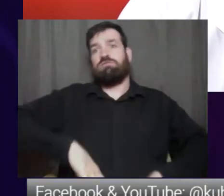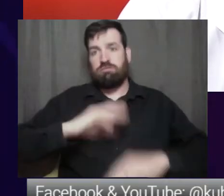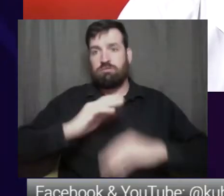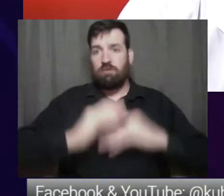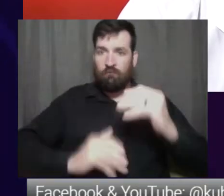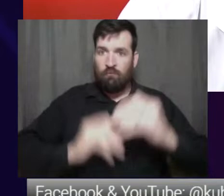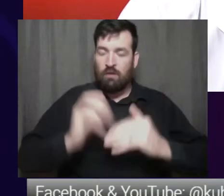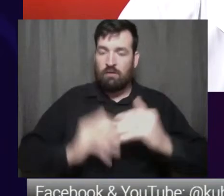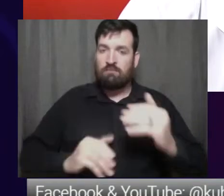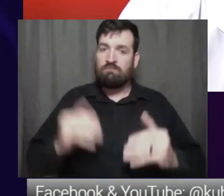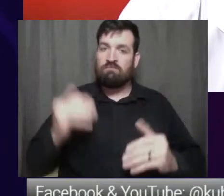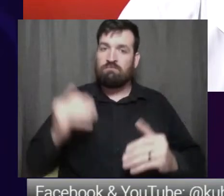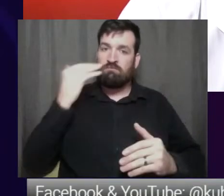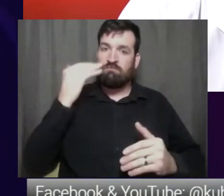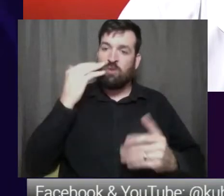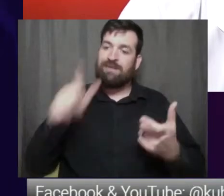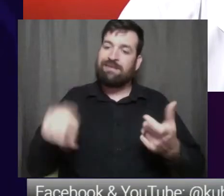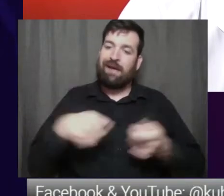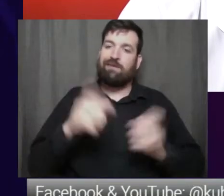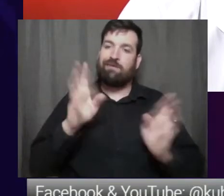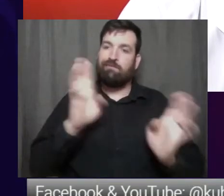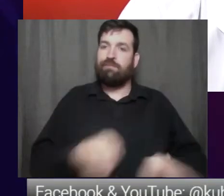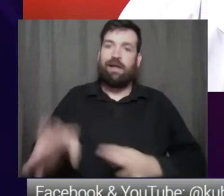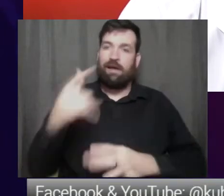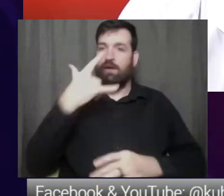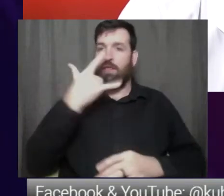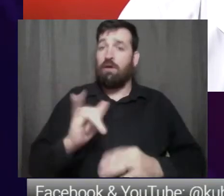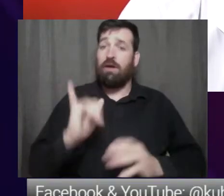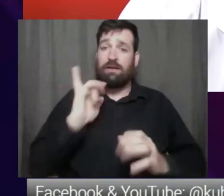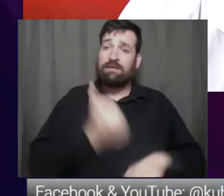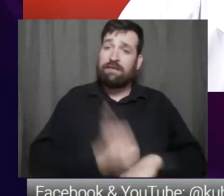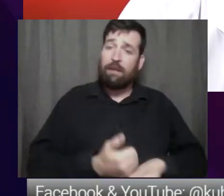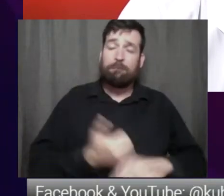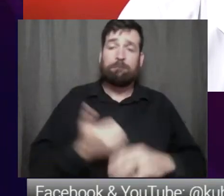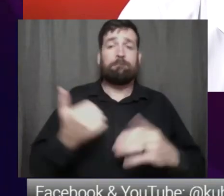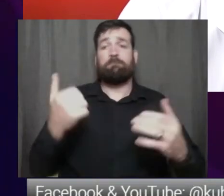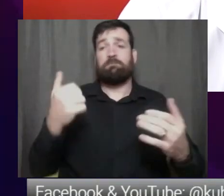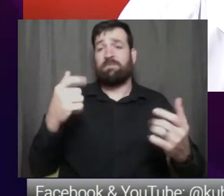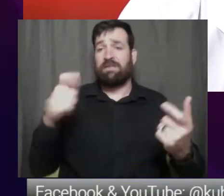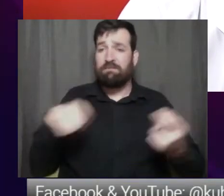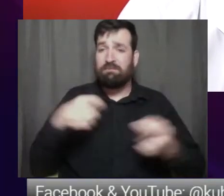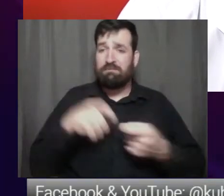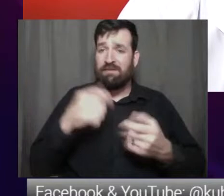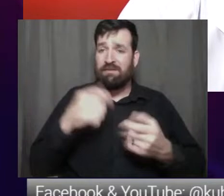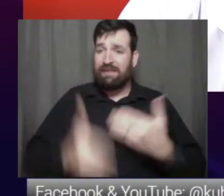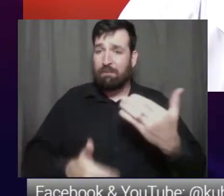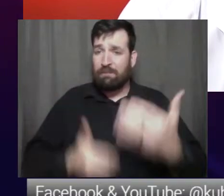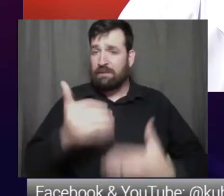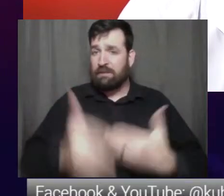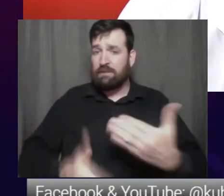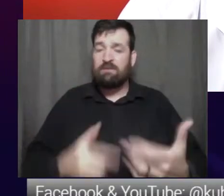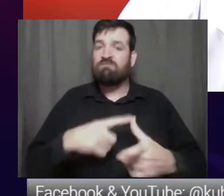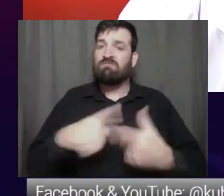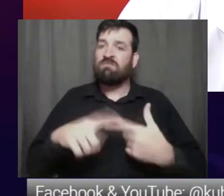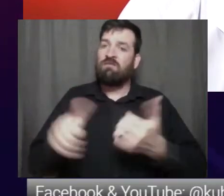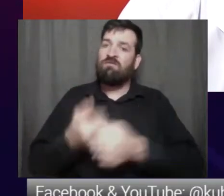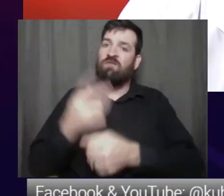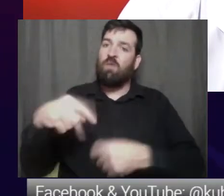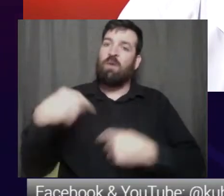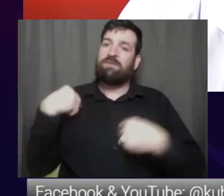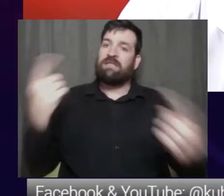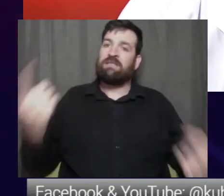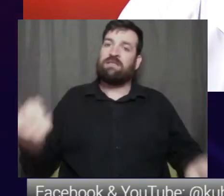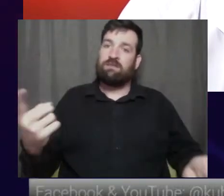how the plan was going to be set up and exactly the steps we would need to take. And then the follow-up that we've had since then and the times we've been